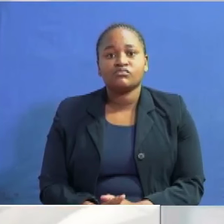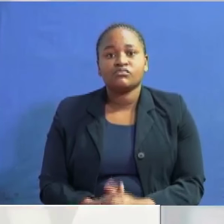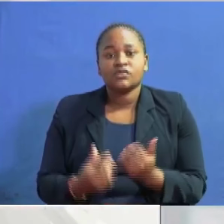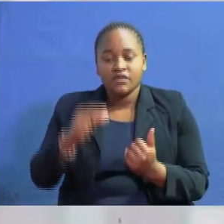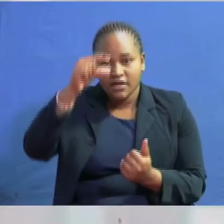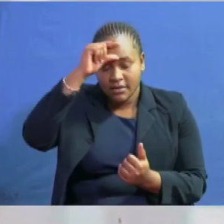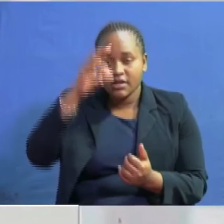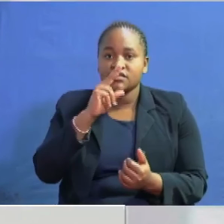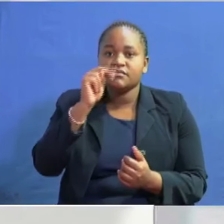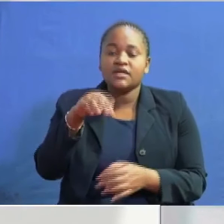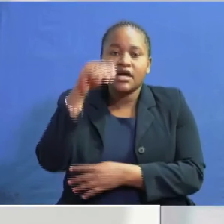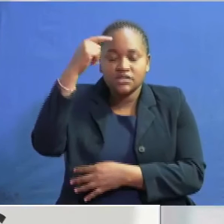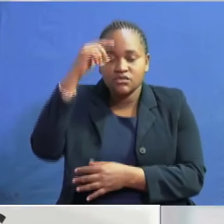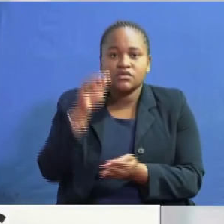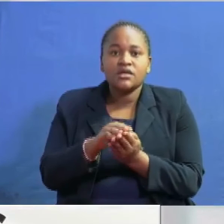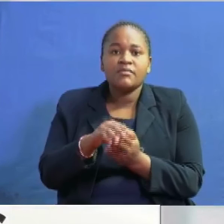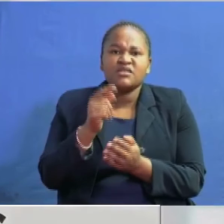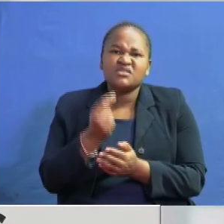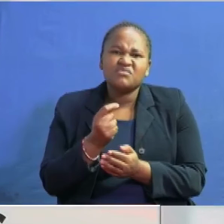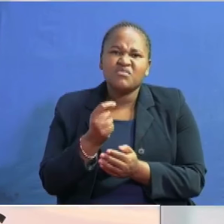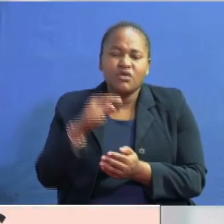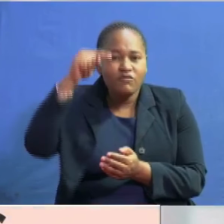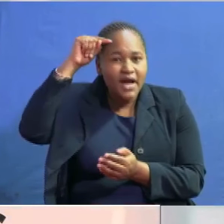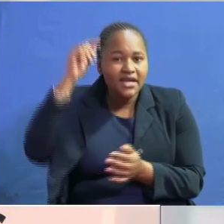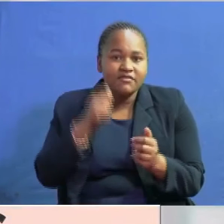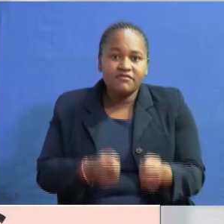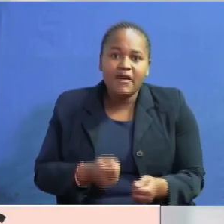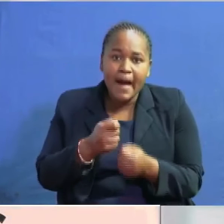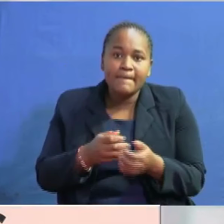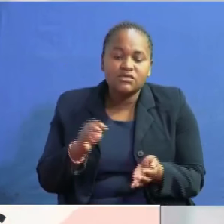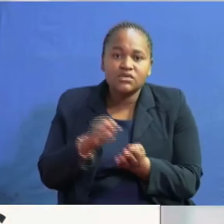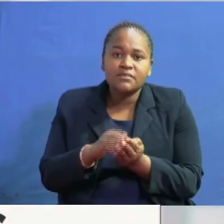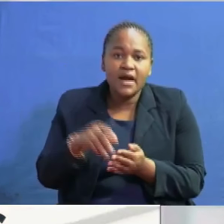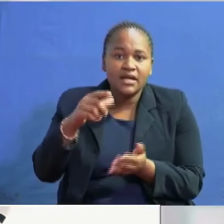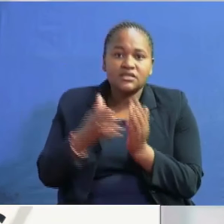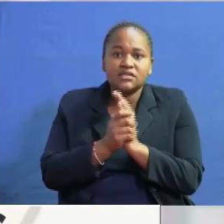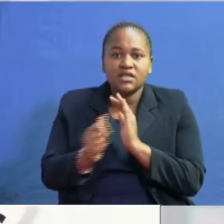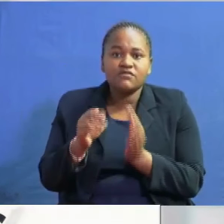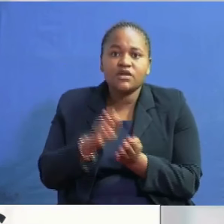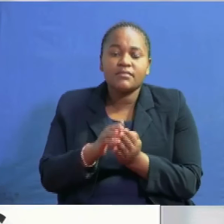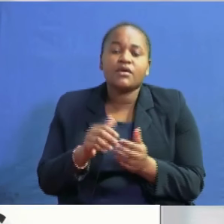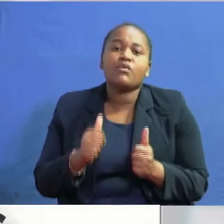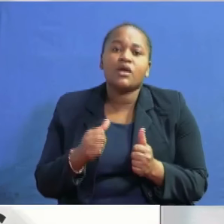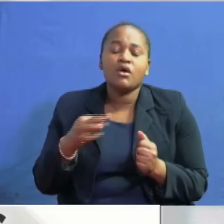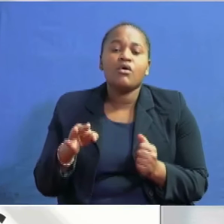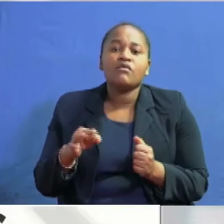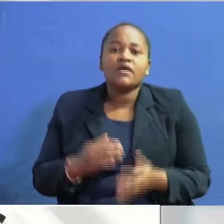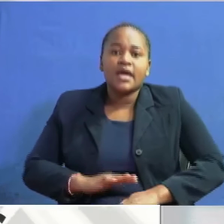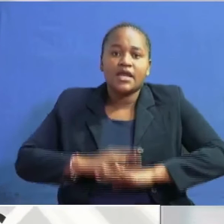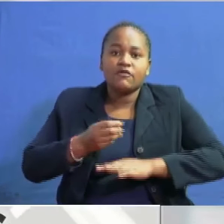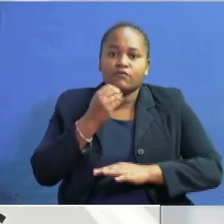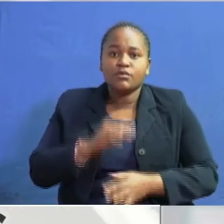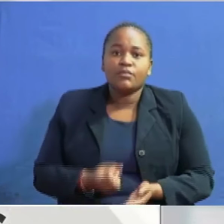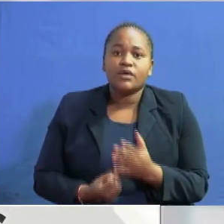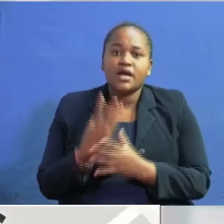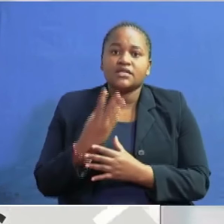Now, the government has been urged to equip smallholder organic farmers with inputs and skills for sustainability of enough food